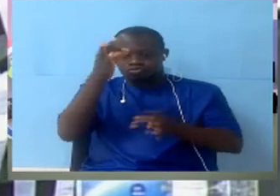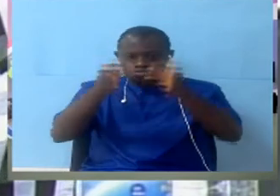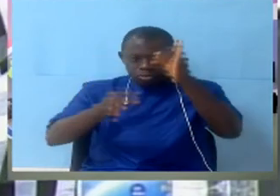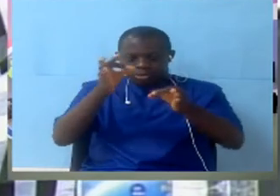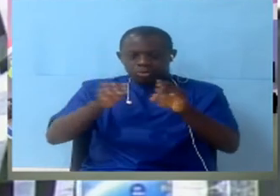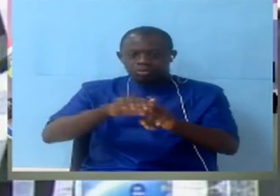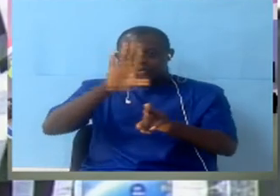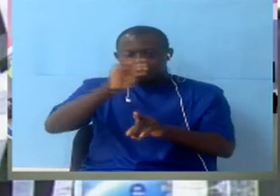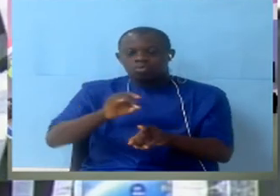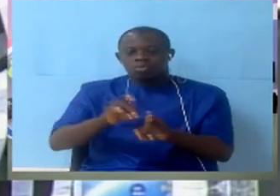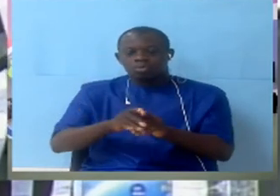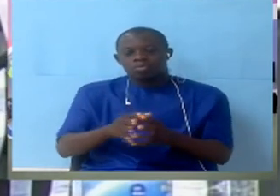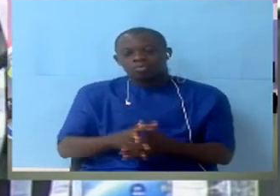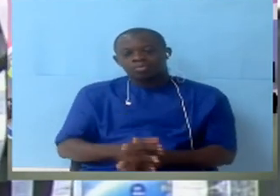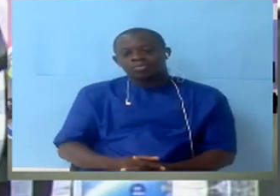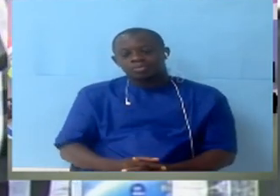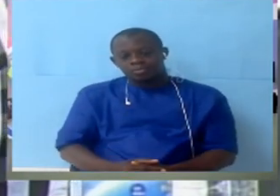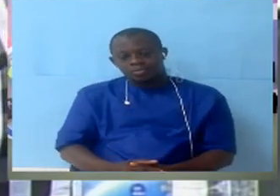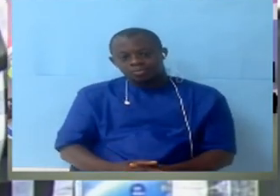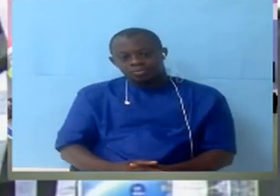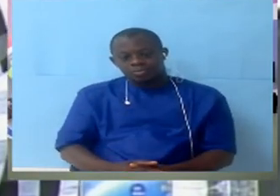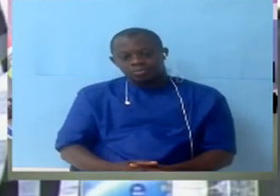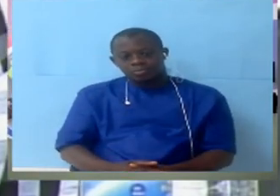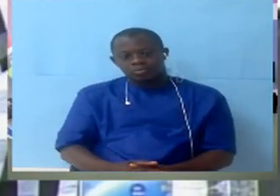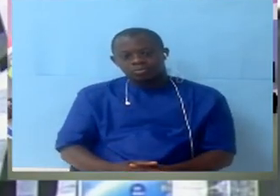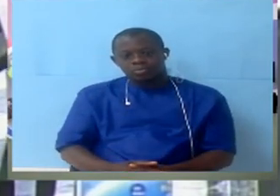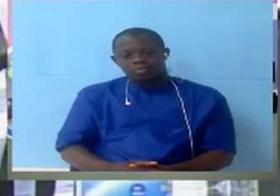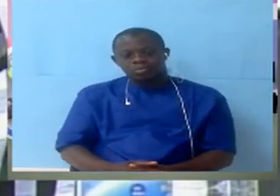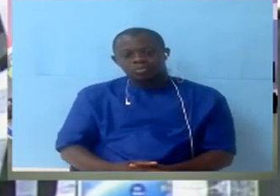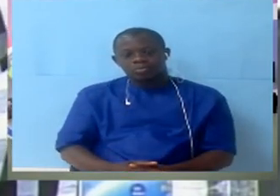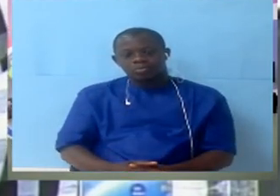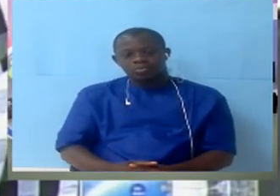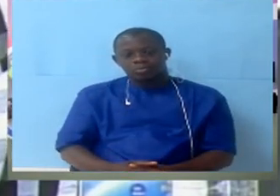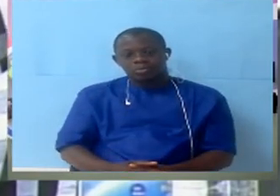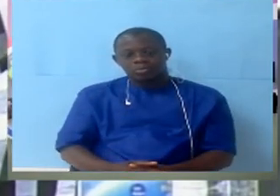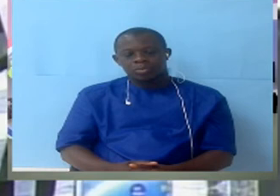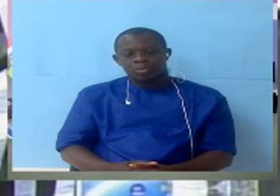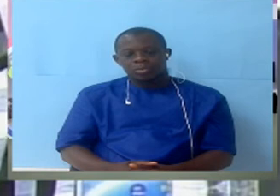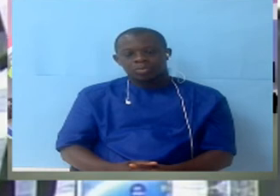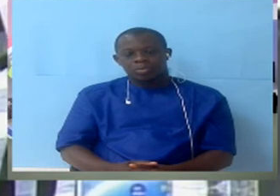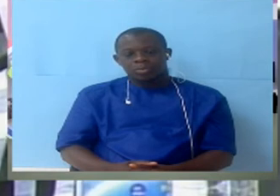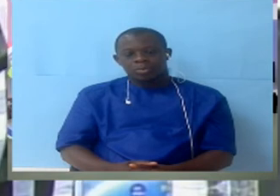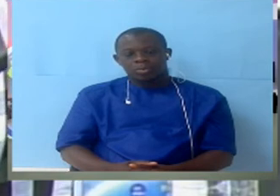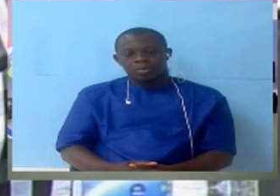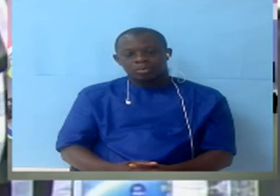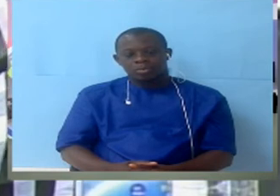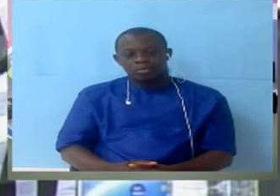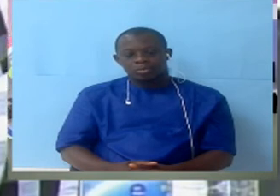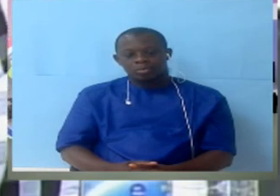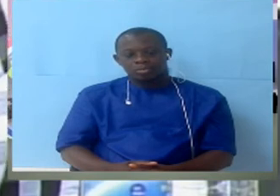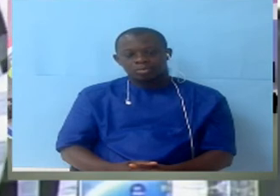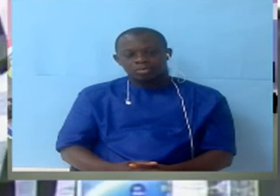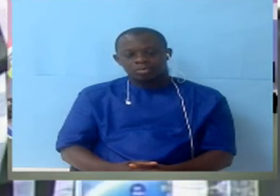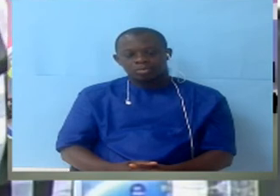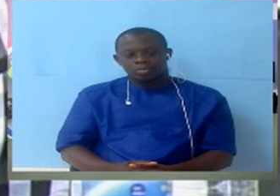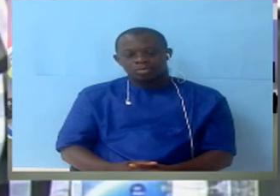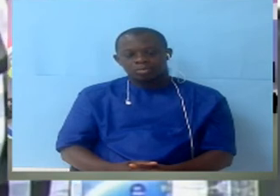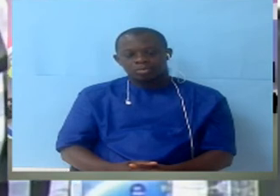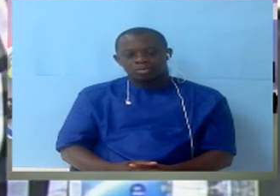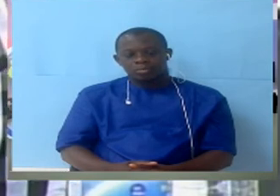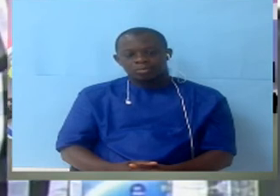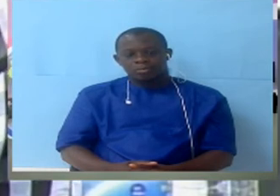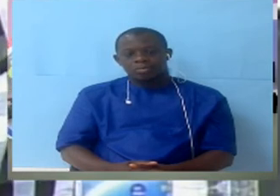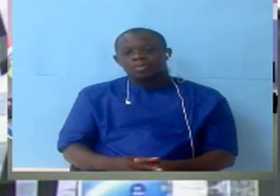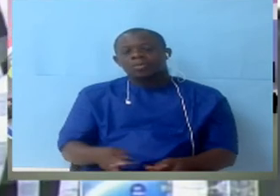will be brought to justice. Be tiara si dan la pour ici ma koroke tiara tiar kada jam pour ya be dara